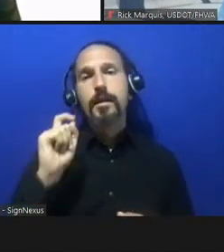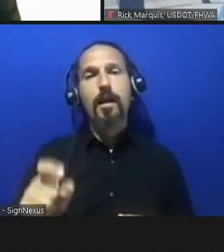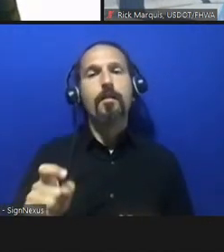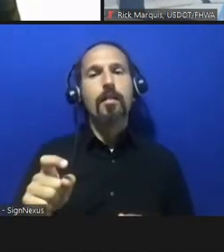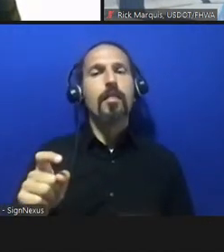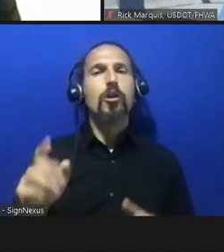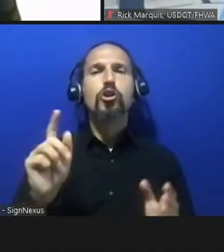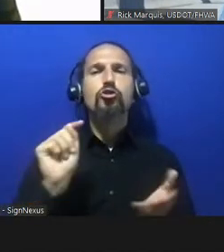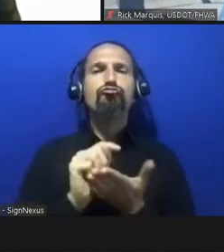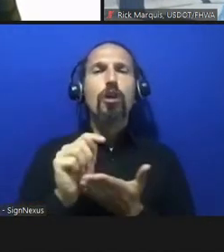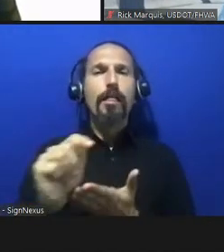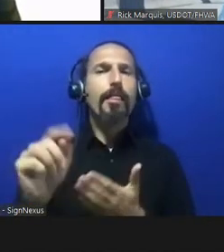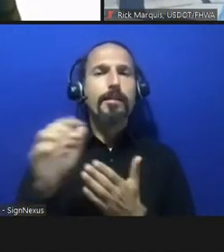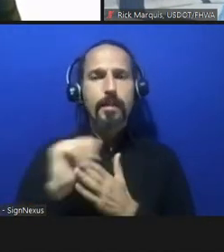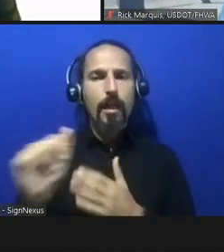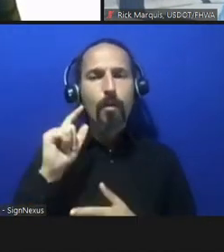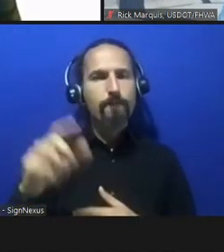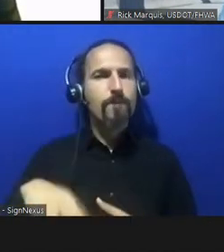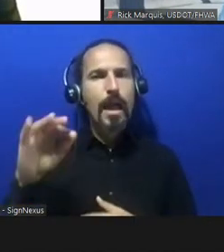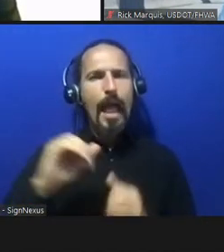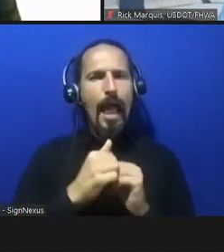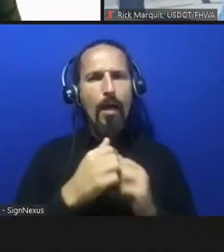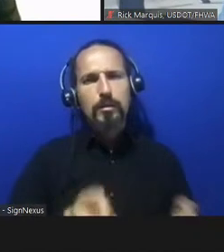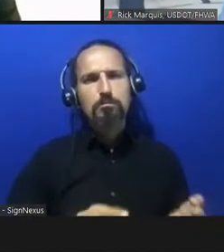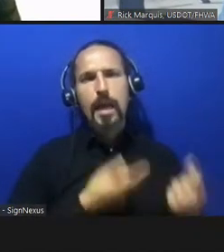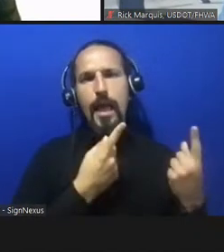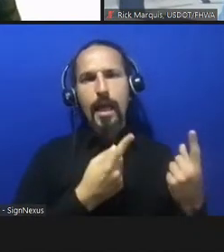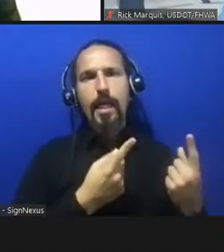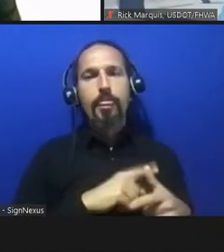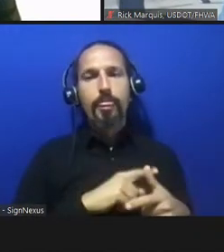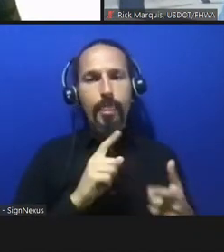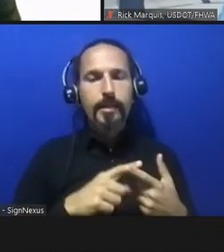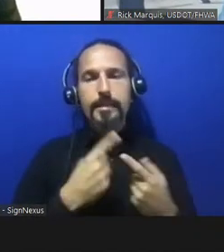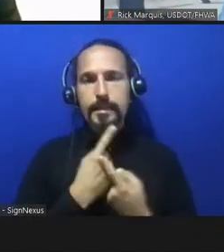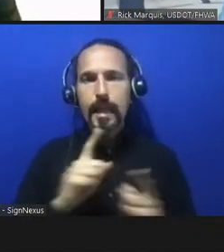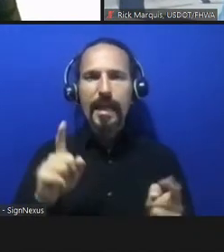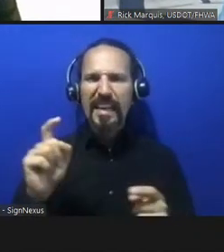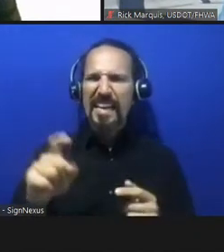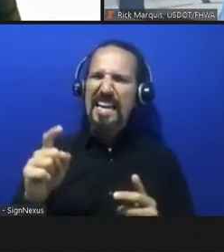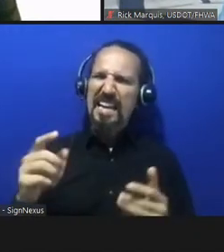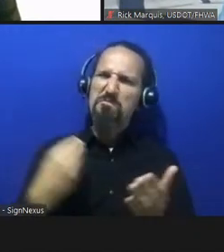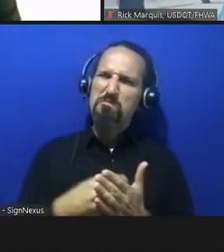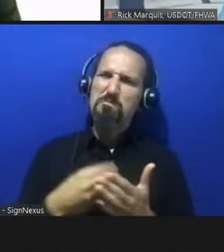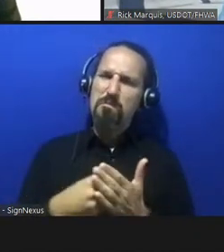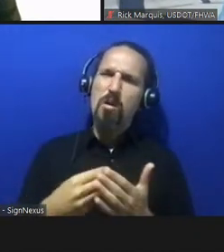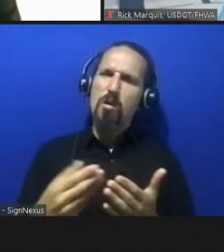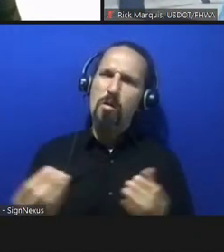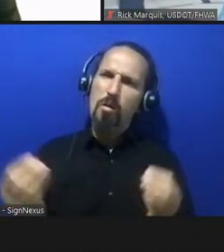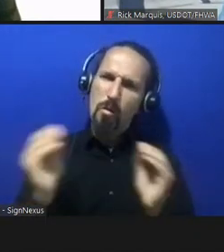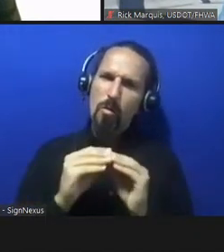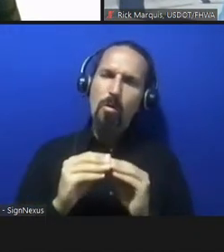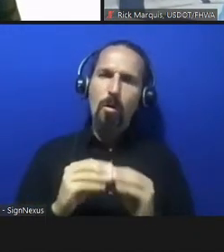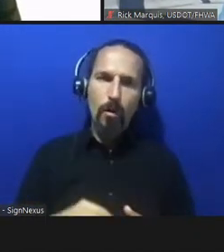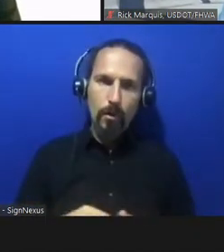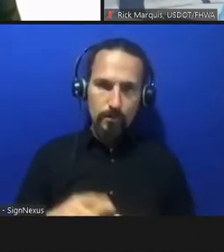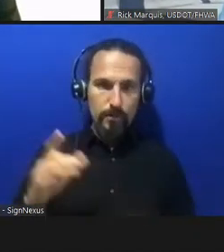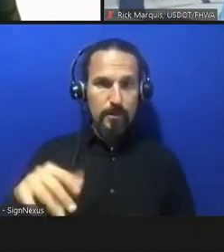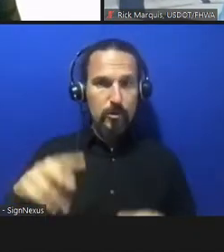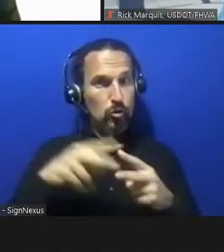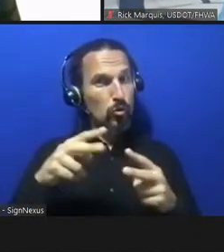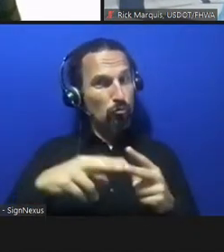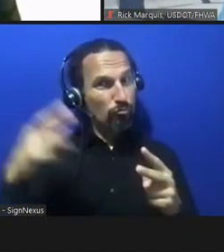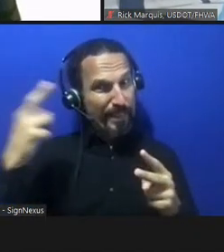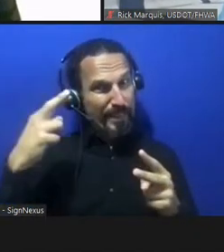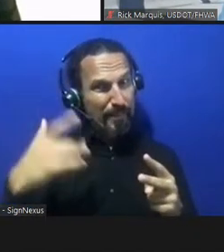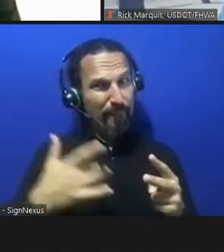dollars they would find a way to spend it and then they would say they need more there are two primary reasons that i believe